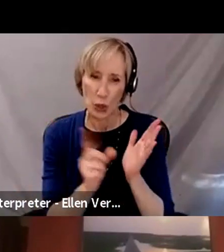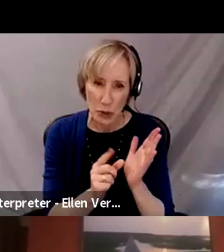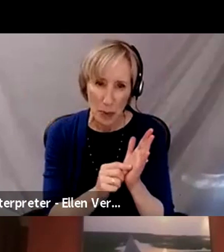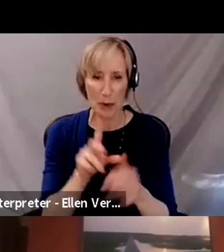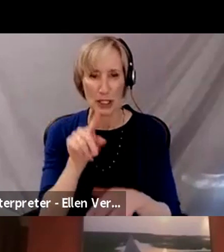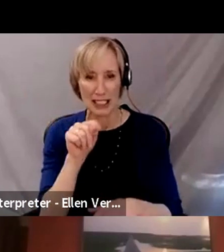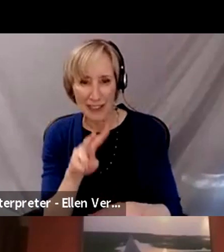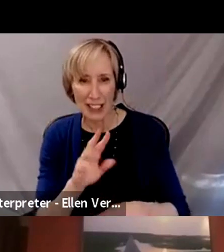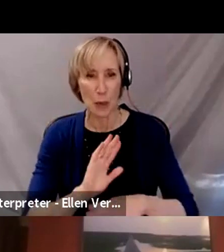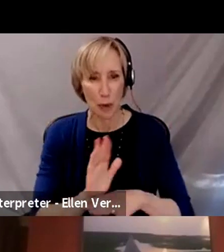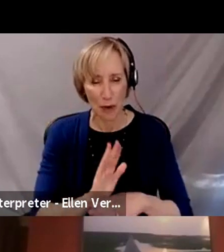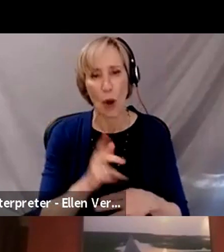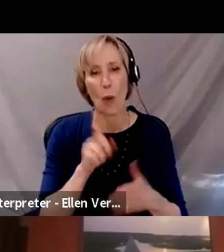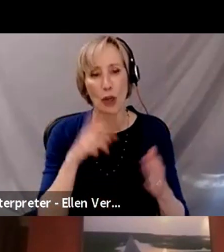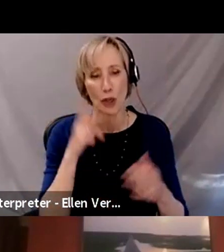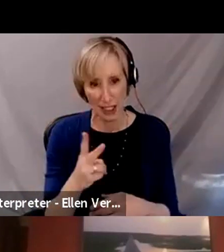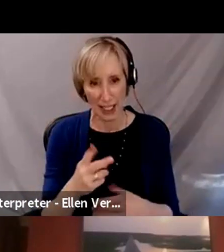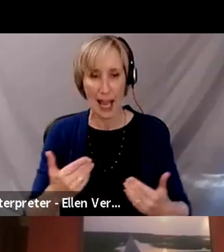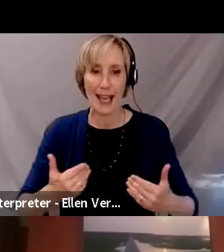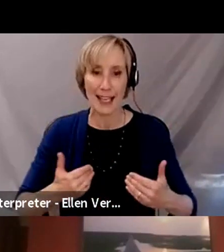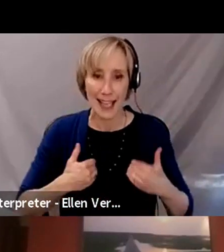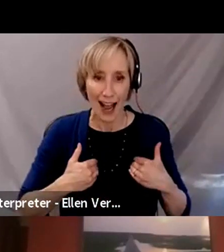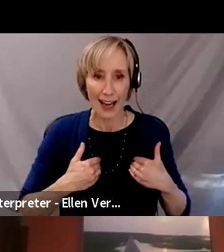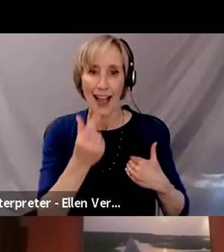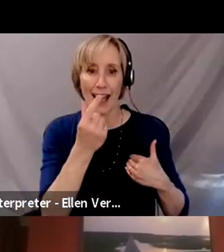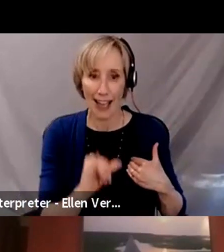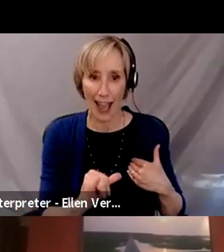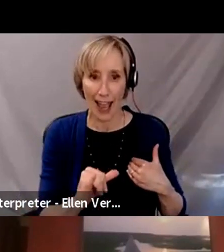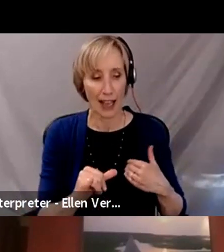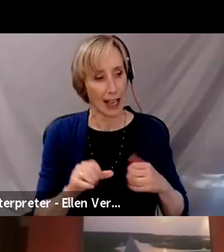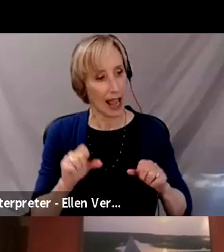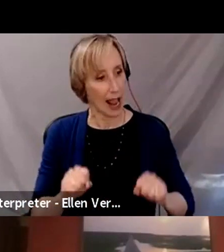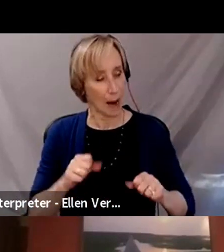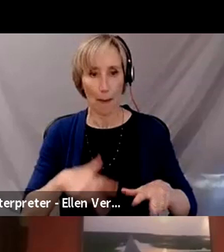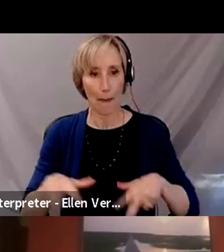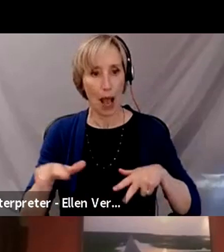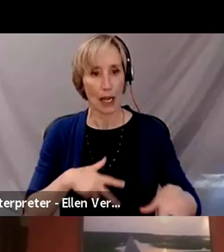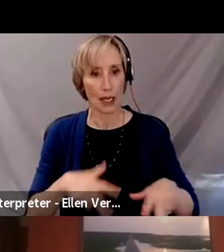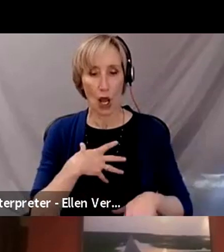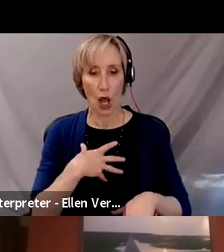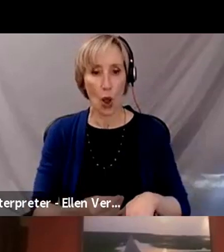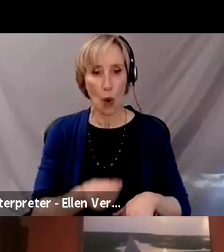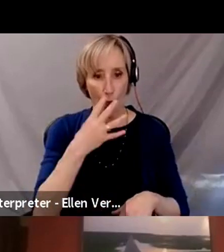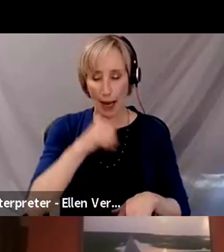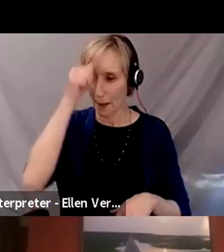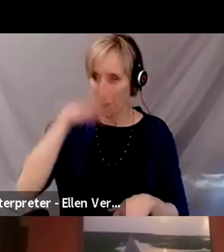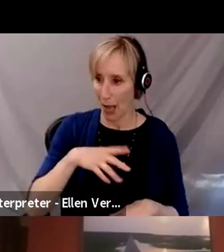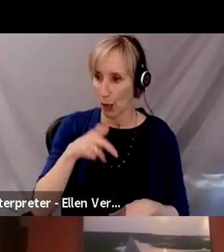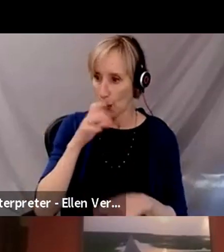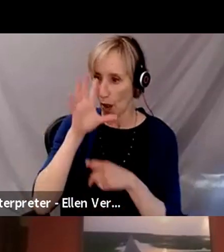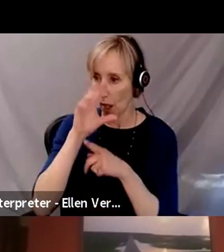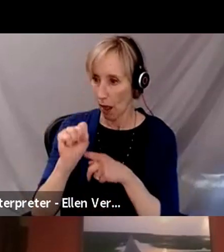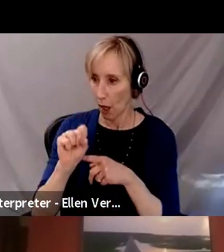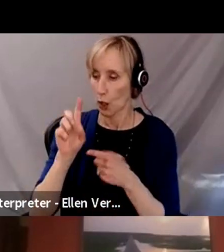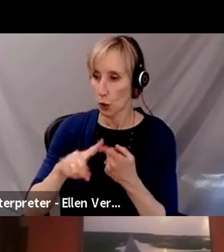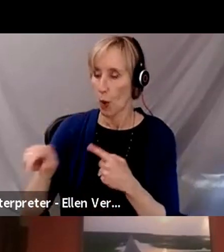young, gay, able-bodied white man who's attracted to another young, gay, able-bodied white man.